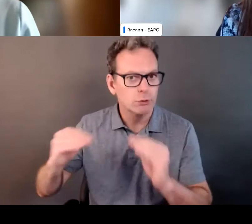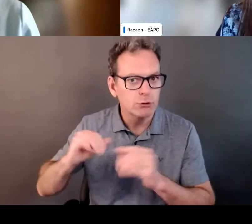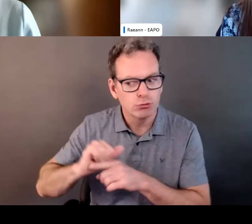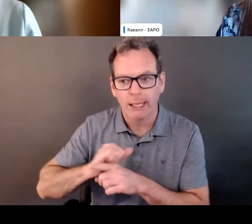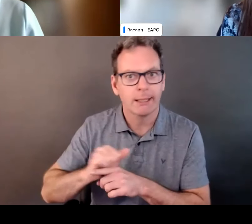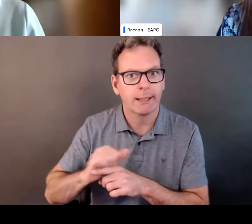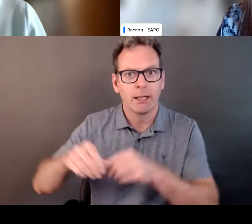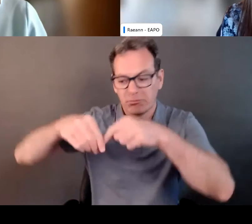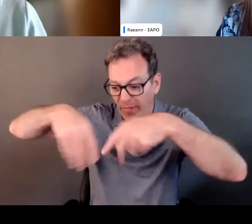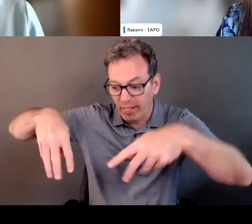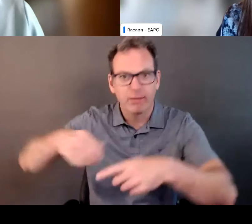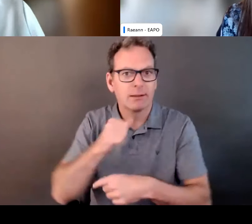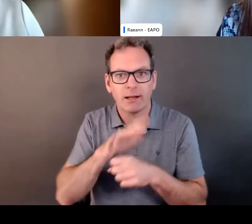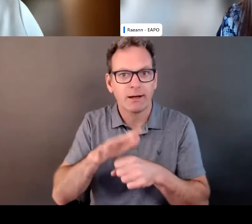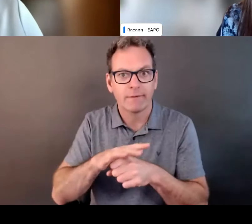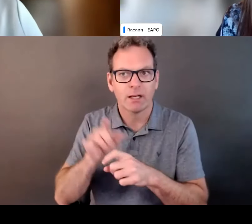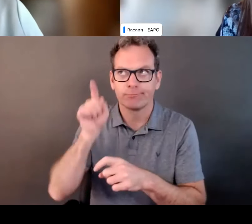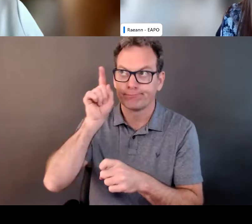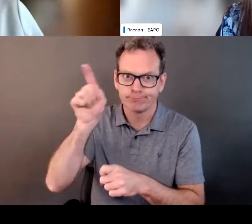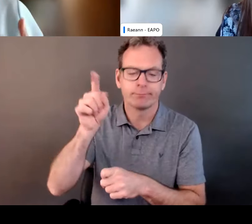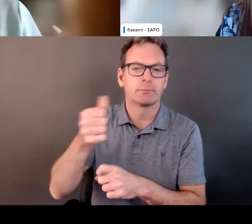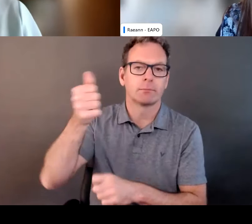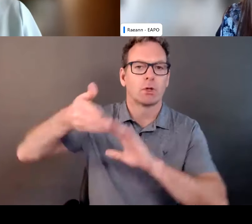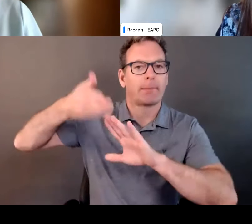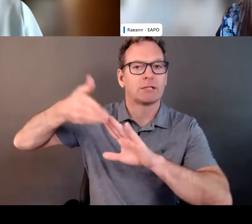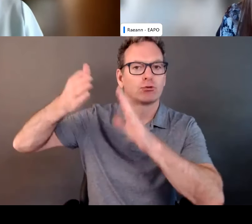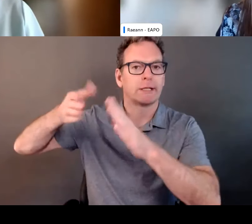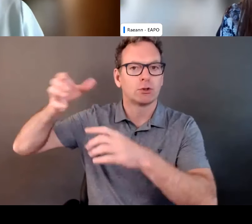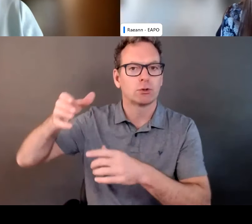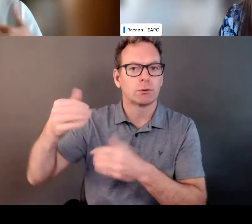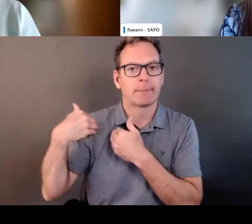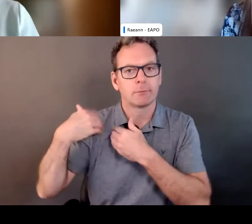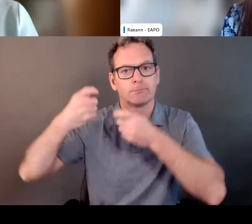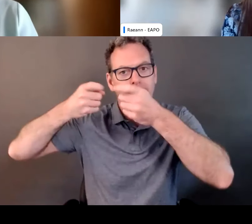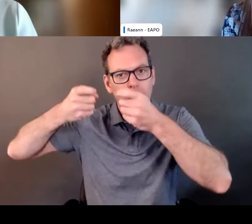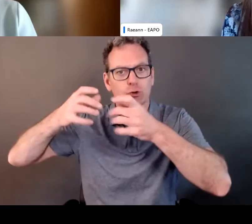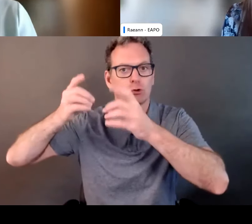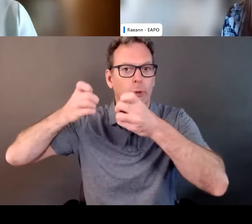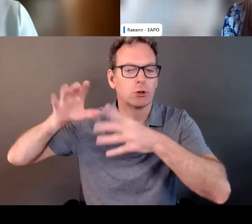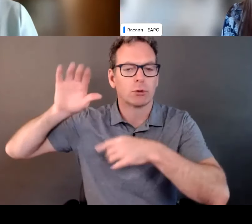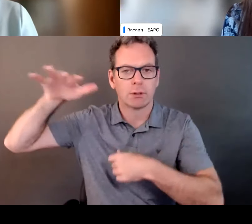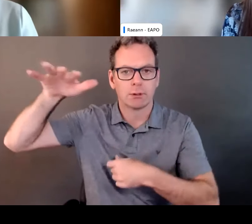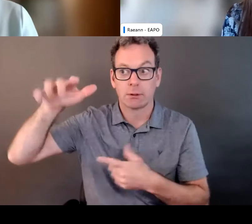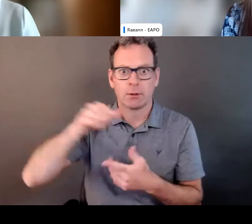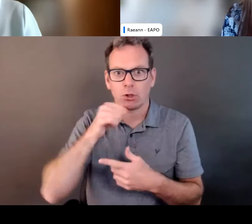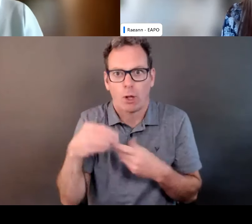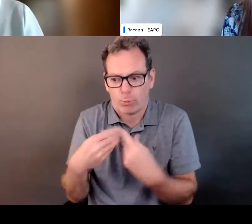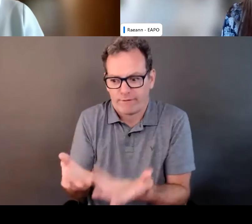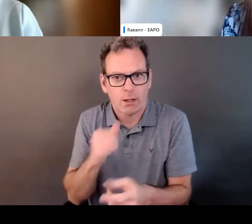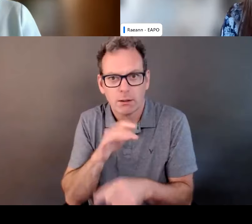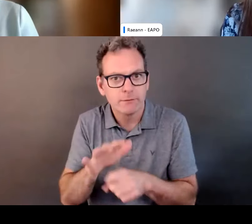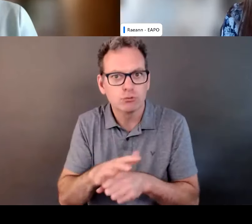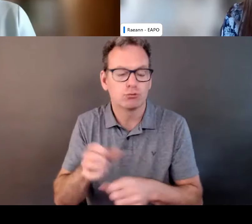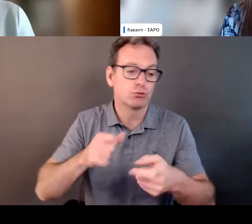acceptable, but also they're being asked to care for too many people. They're not given proper training. And I